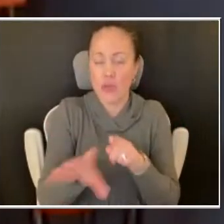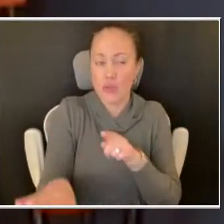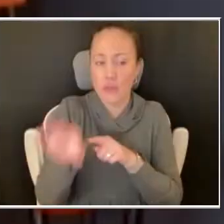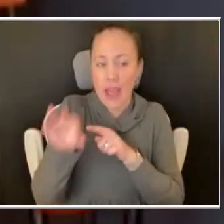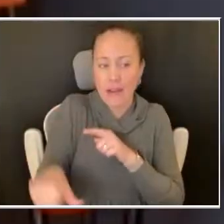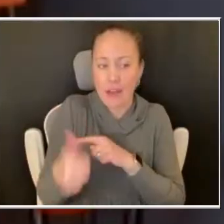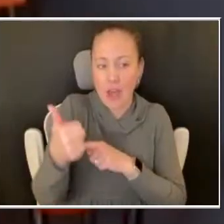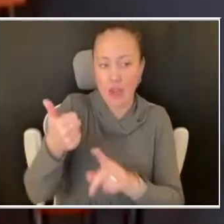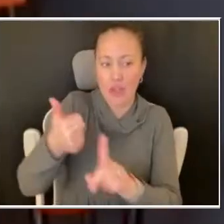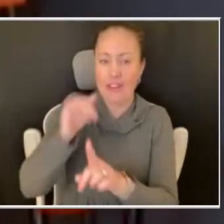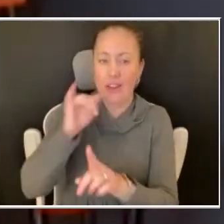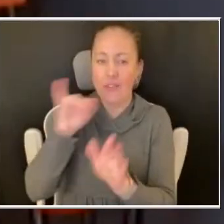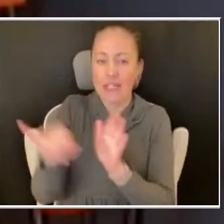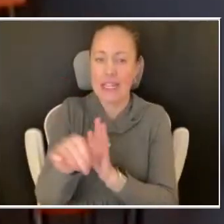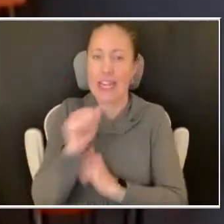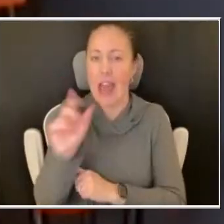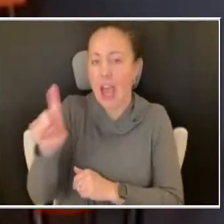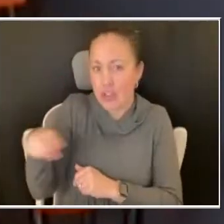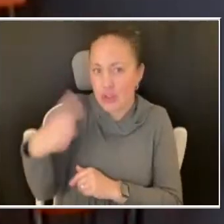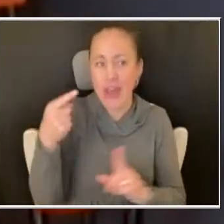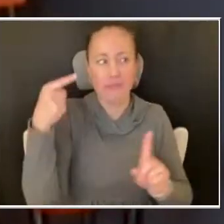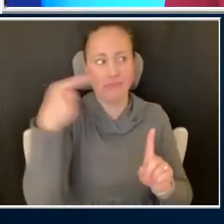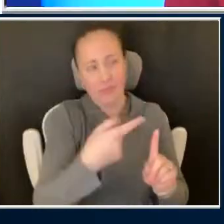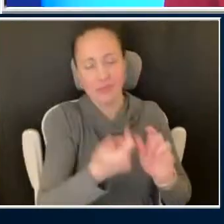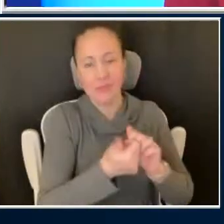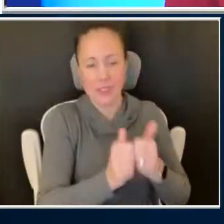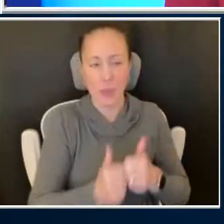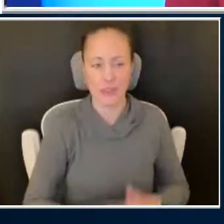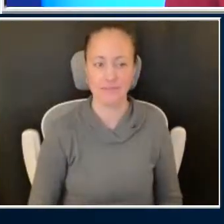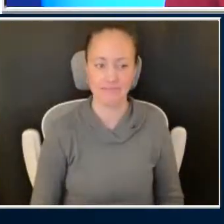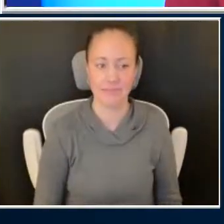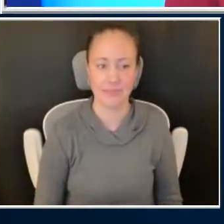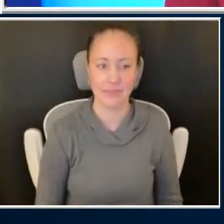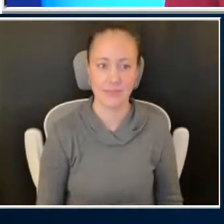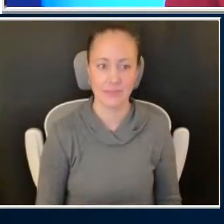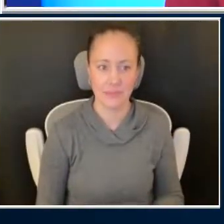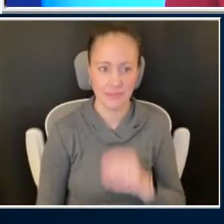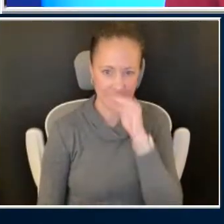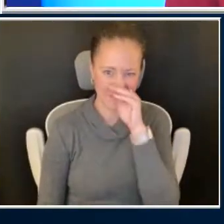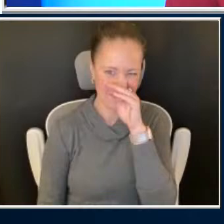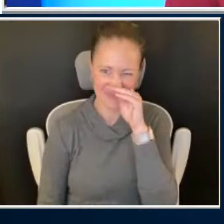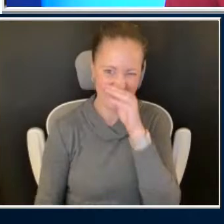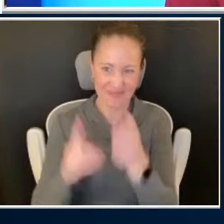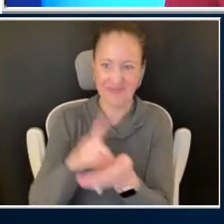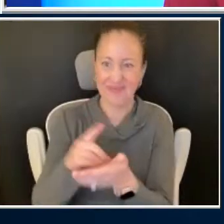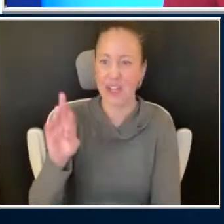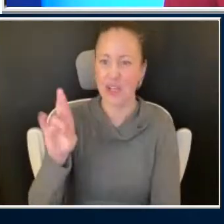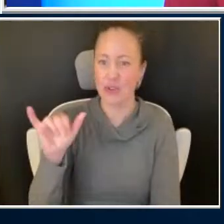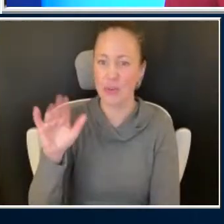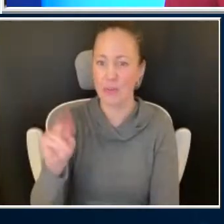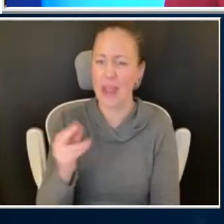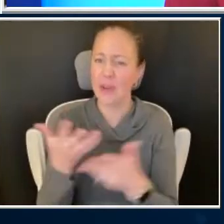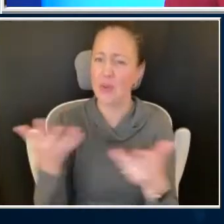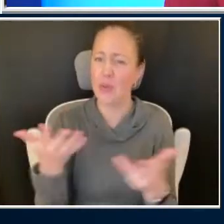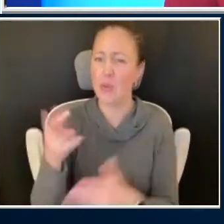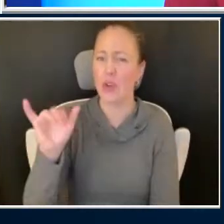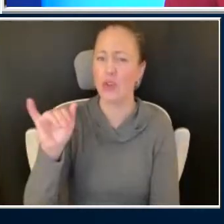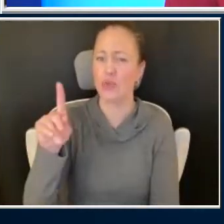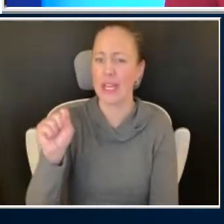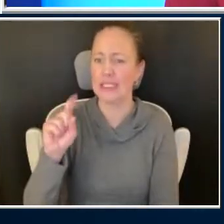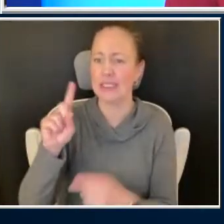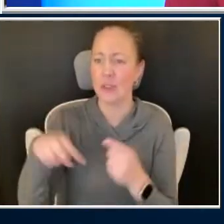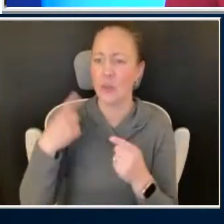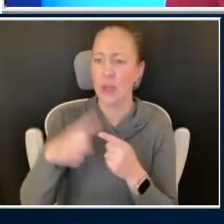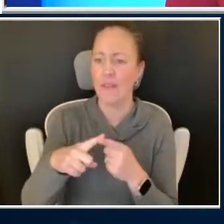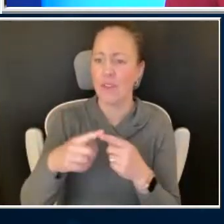not inherently tied just directly to sport. A question for Dr. Brian Vopot. What are the risks when young